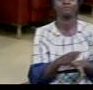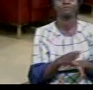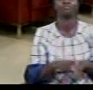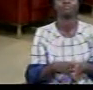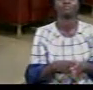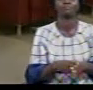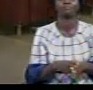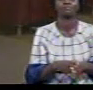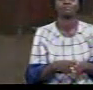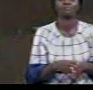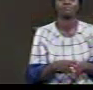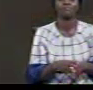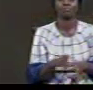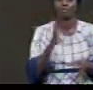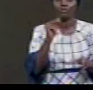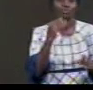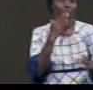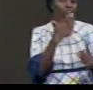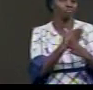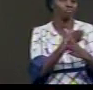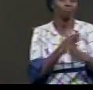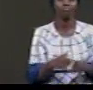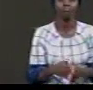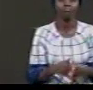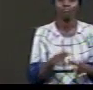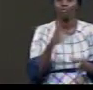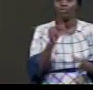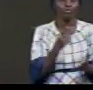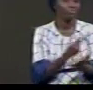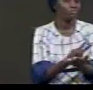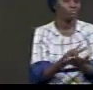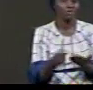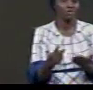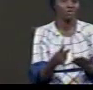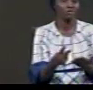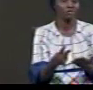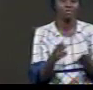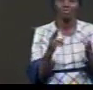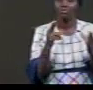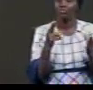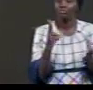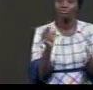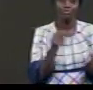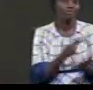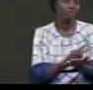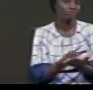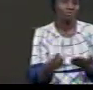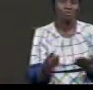No failure of the system.